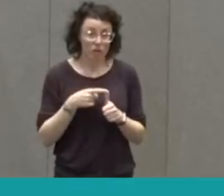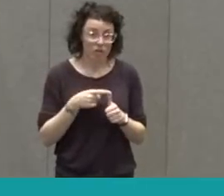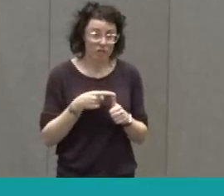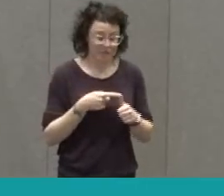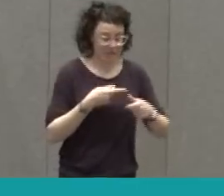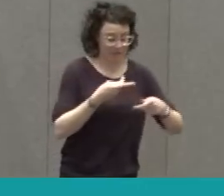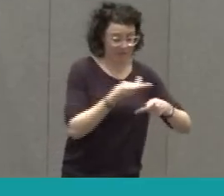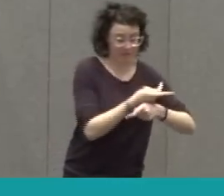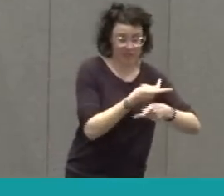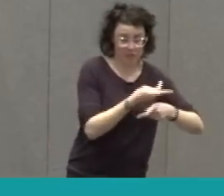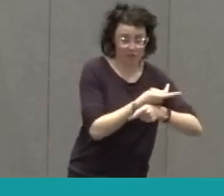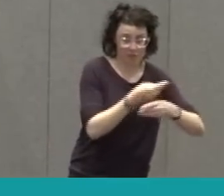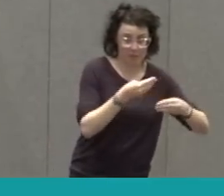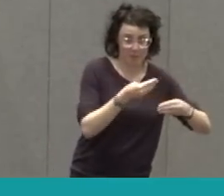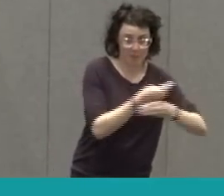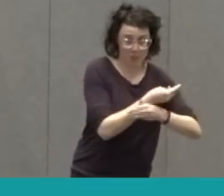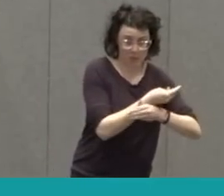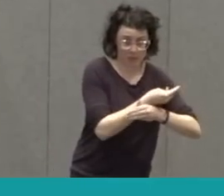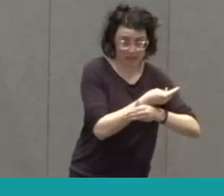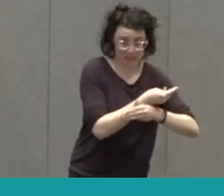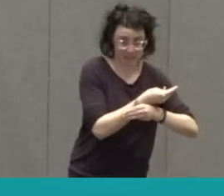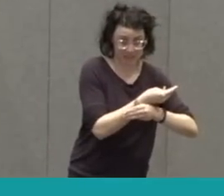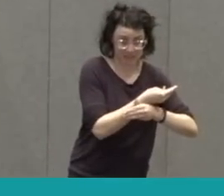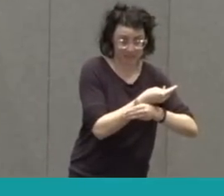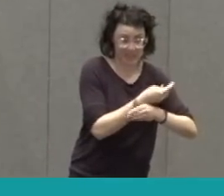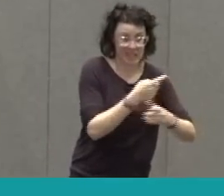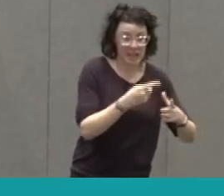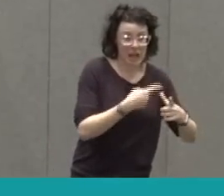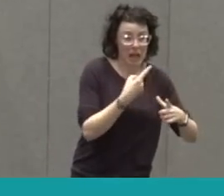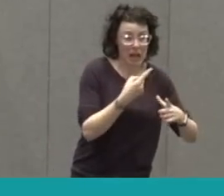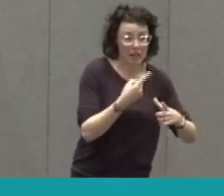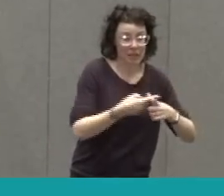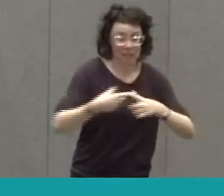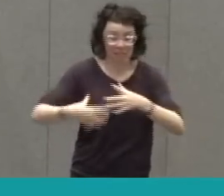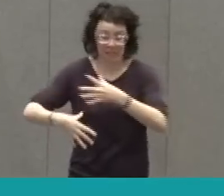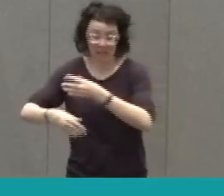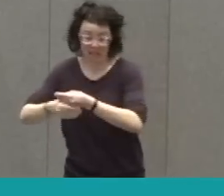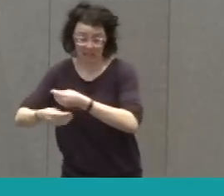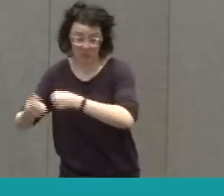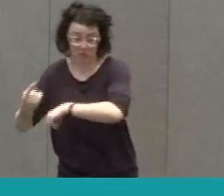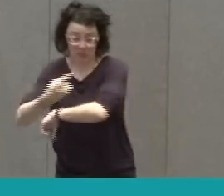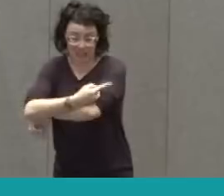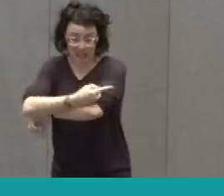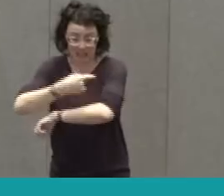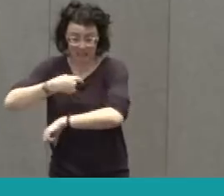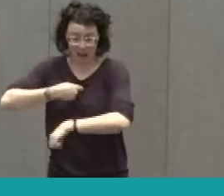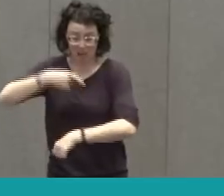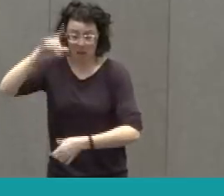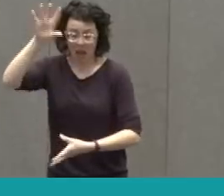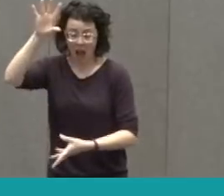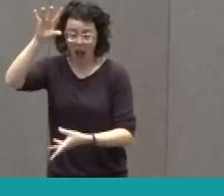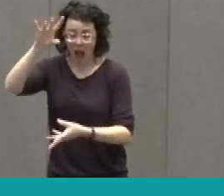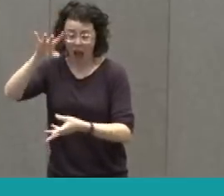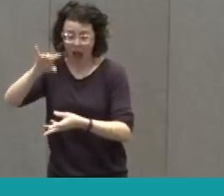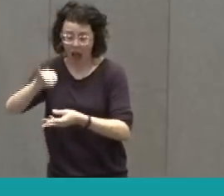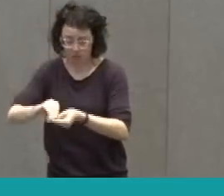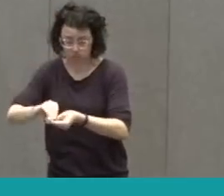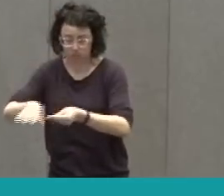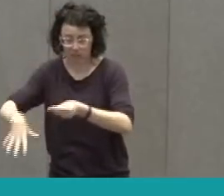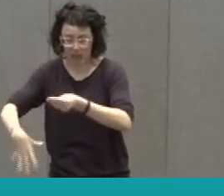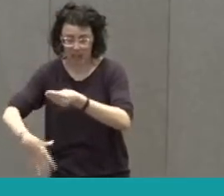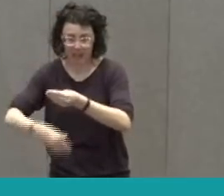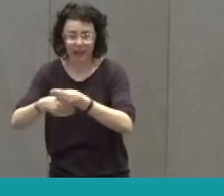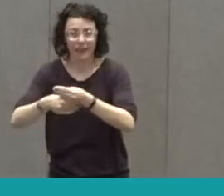Then I would have to add in all the extra days for this year to figure out how old I